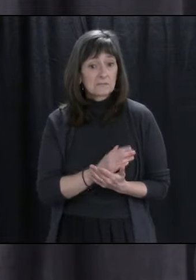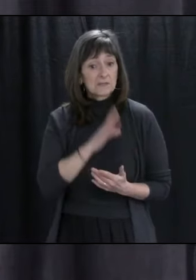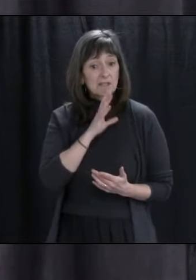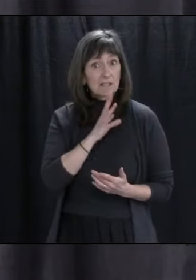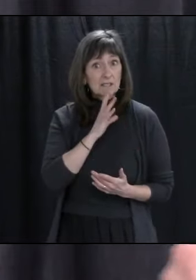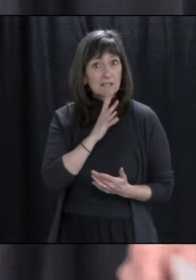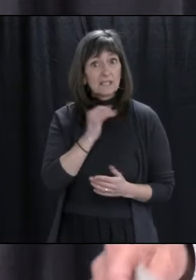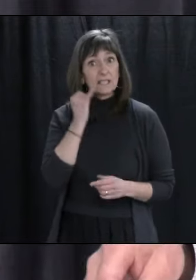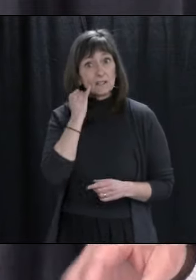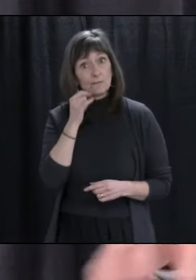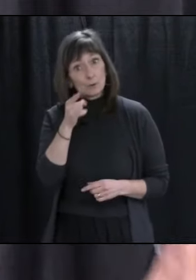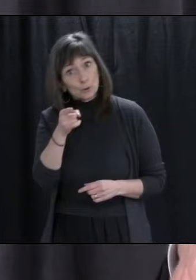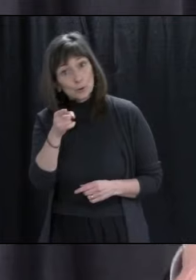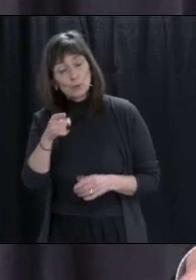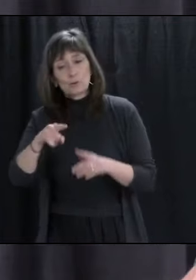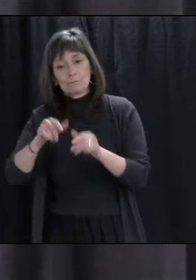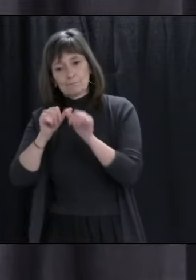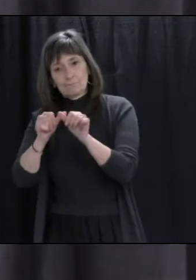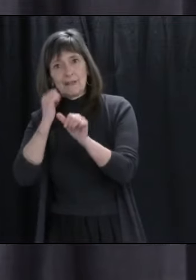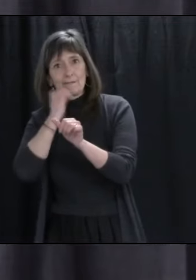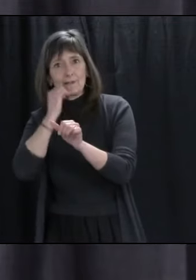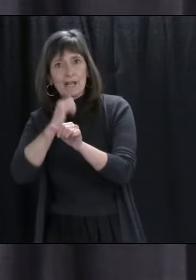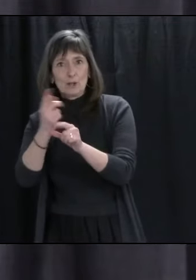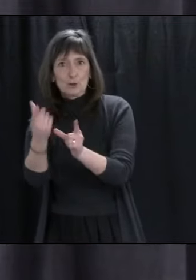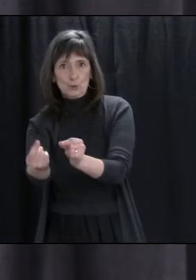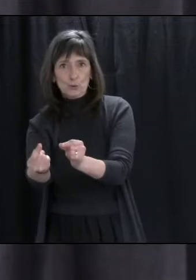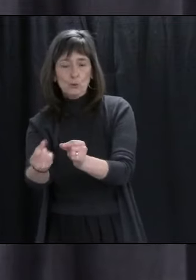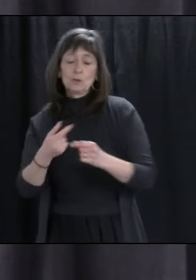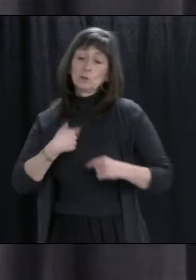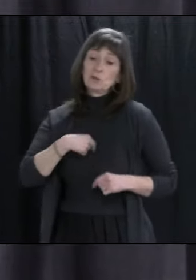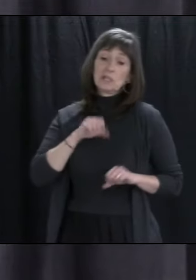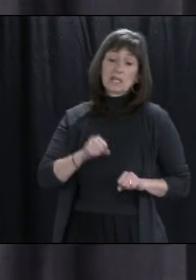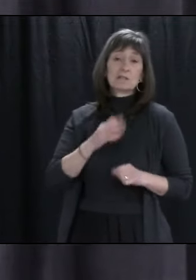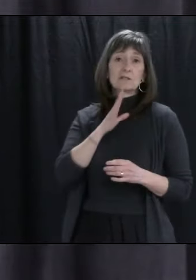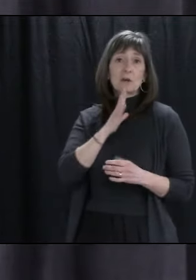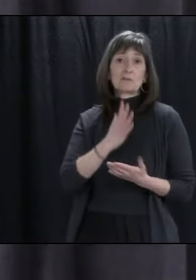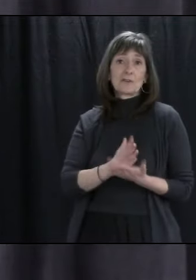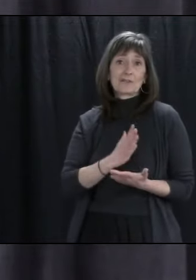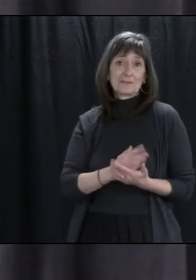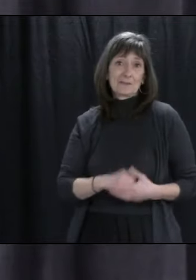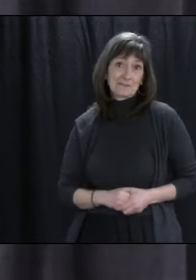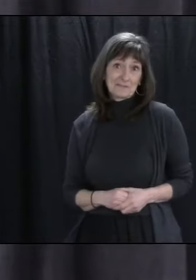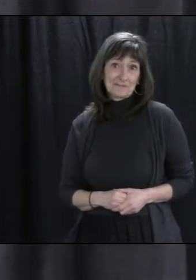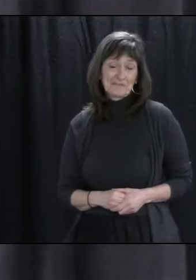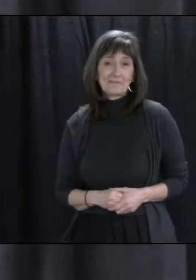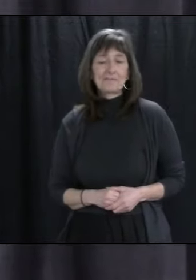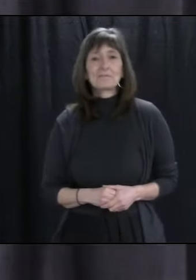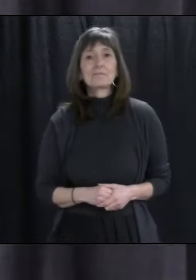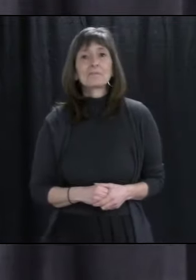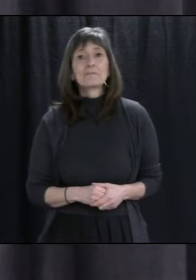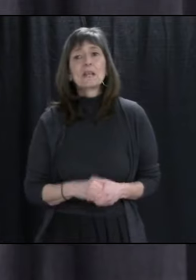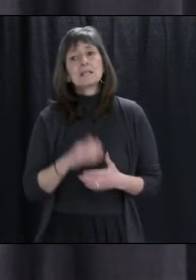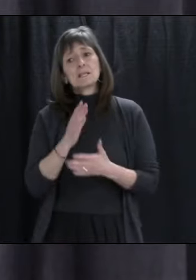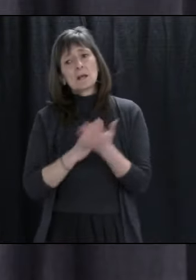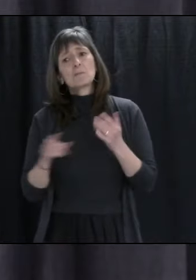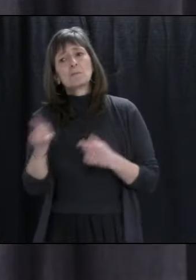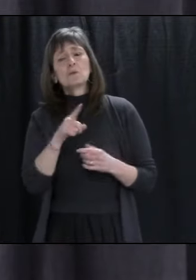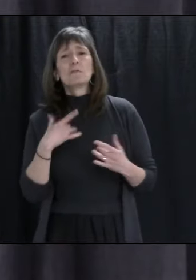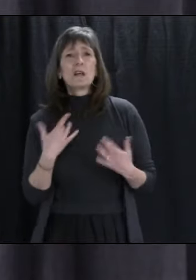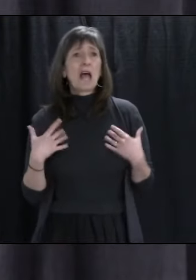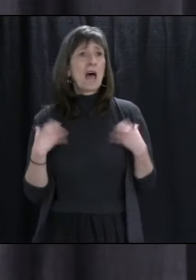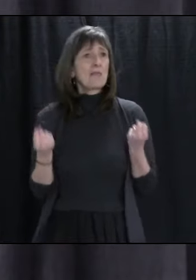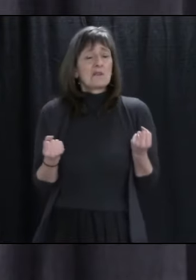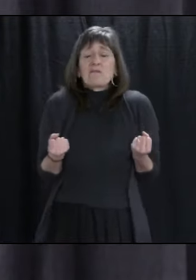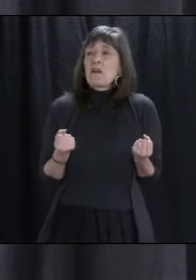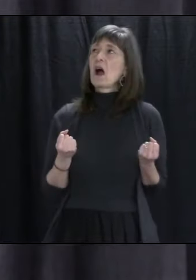it. For many of us, well, we feel healthy. Others, well, you may feel invincible,